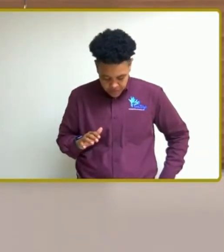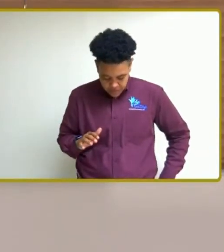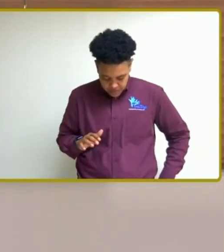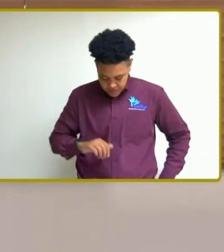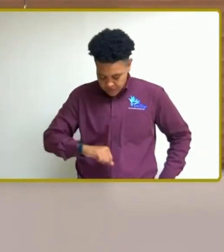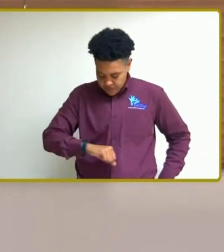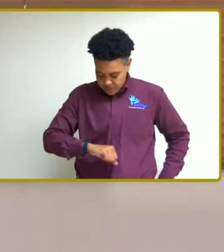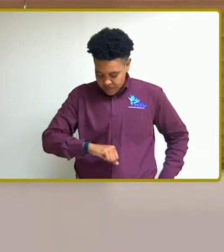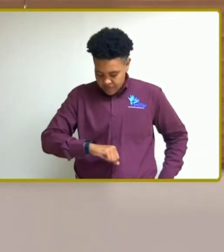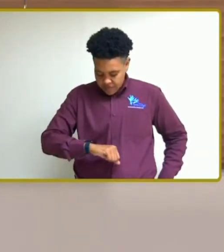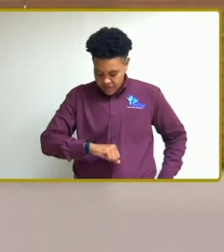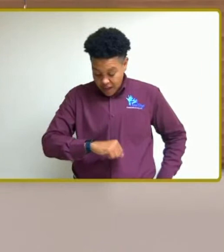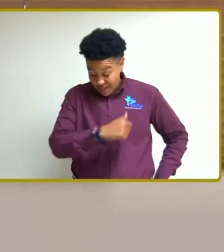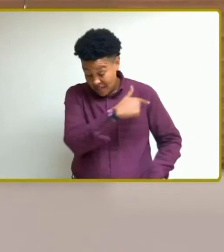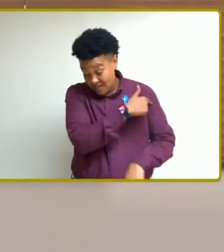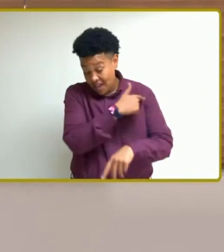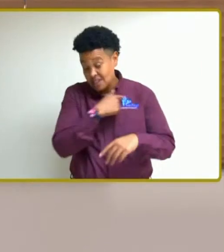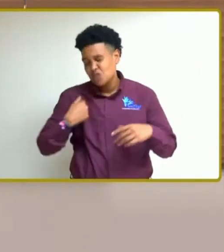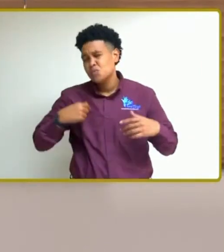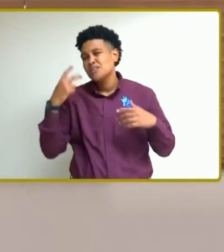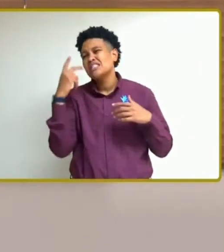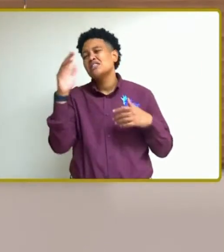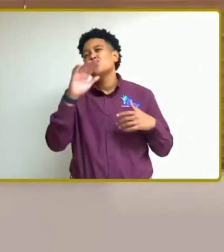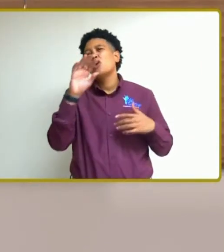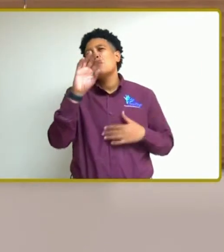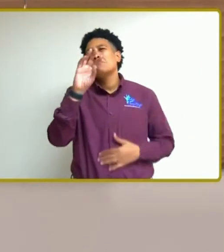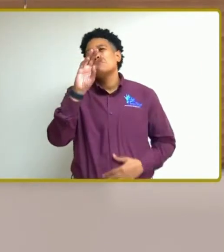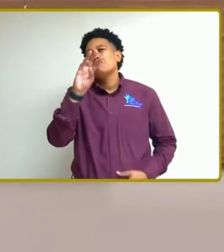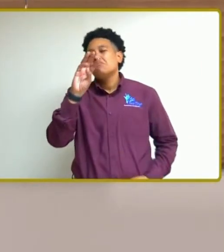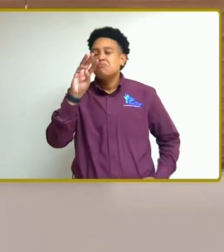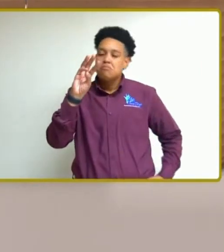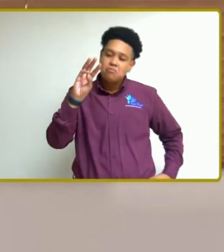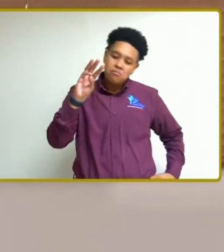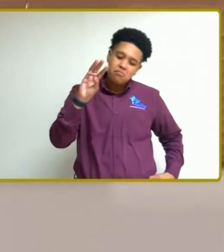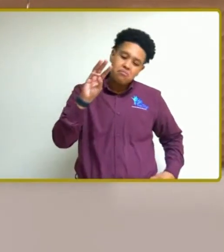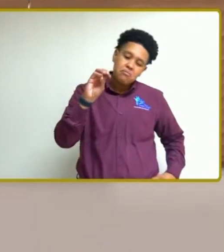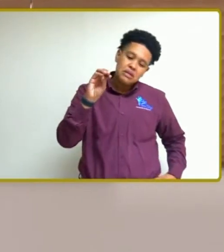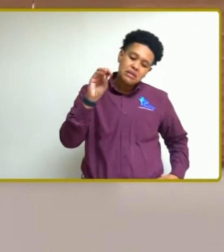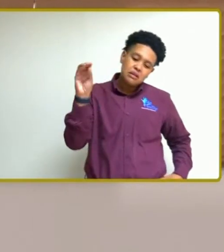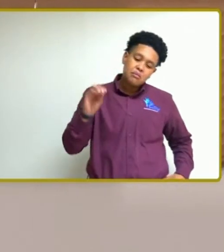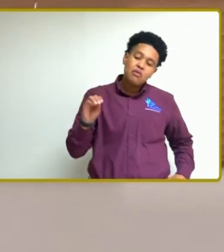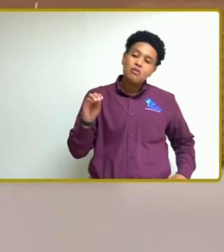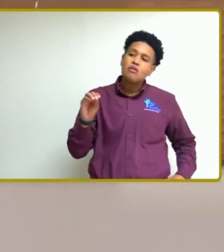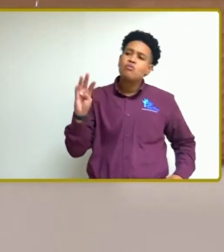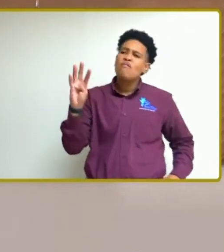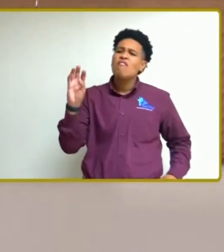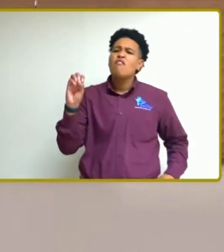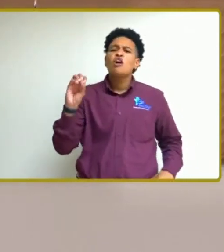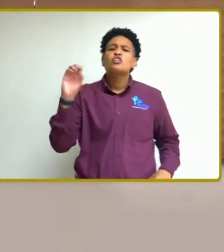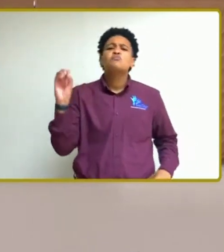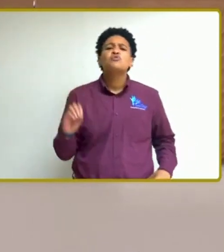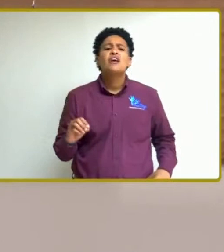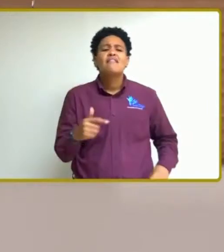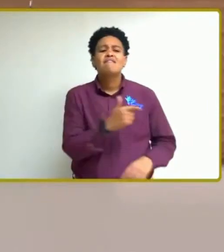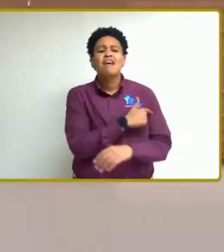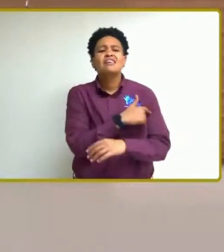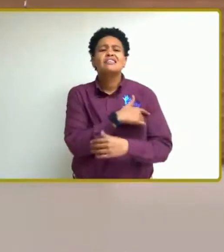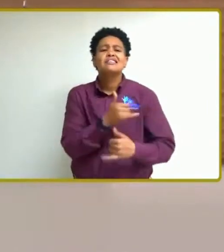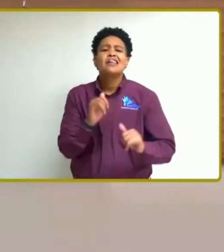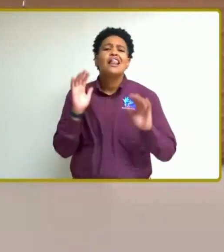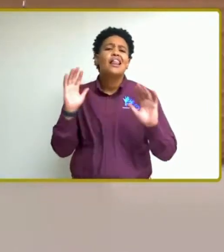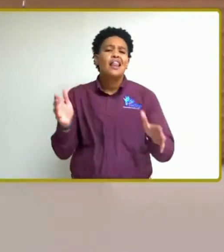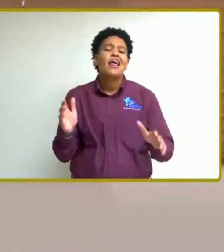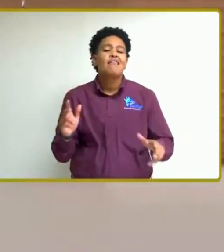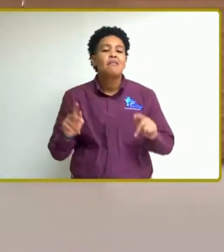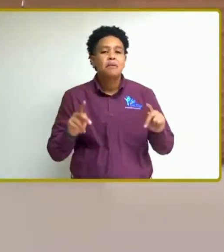receive, some 60, we have say probably 40% still left back based on persons who are not taking